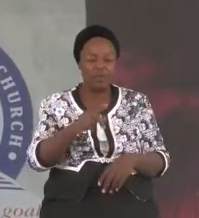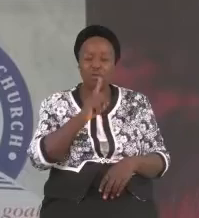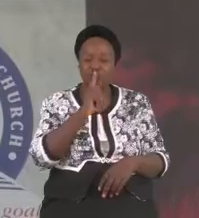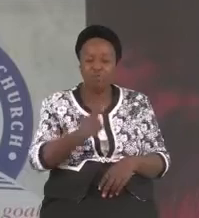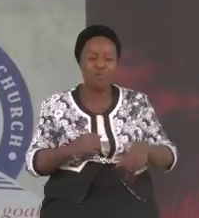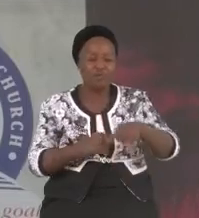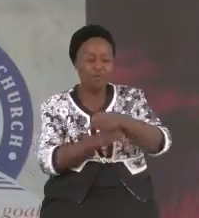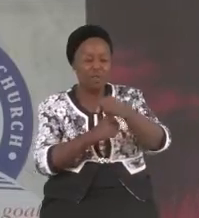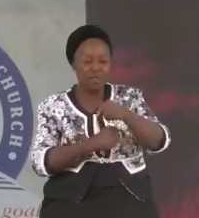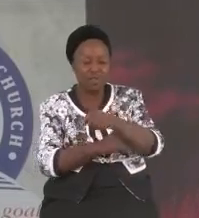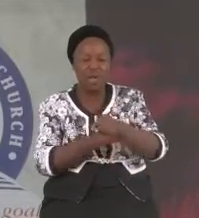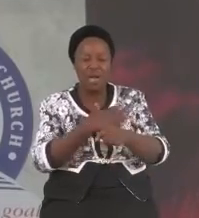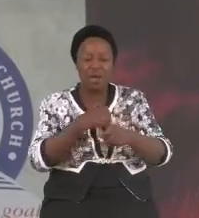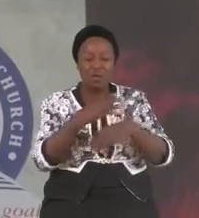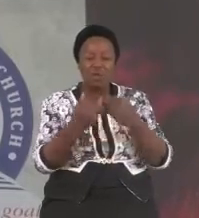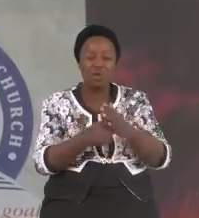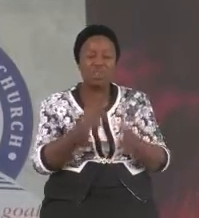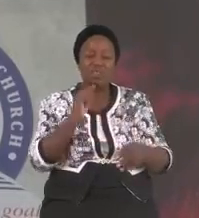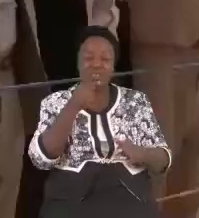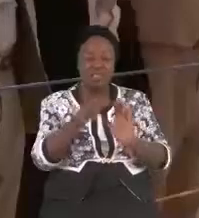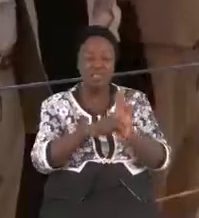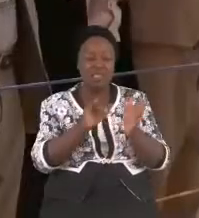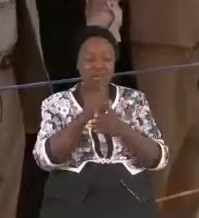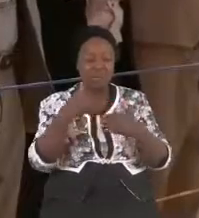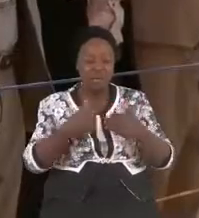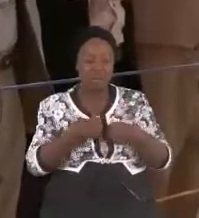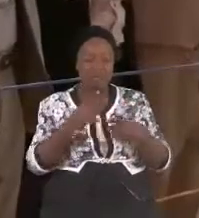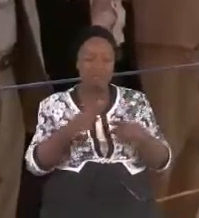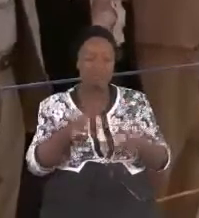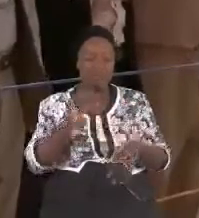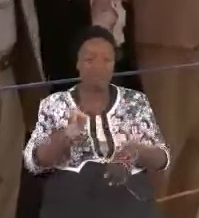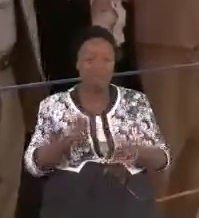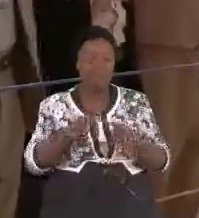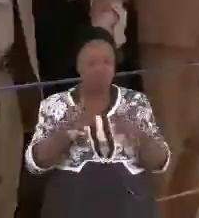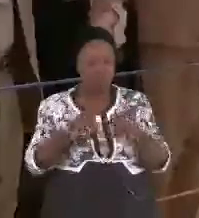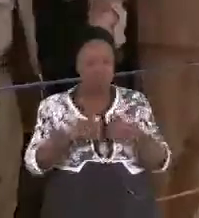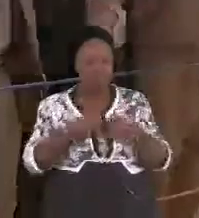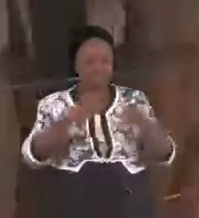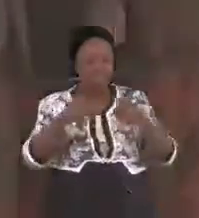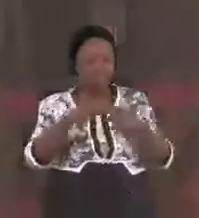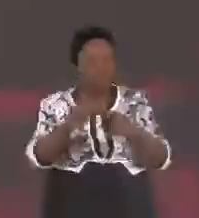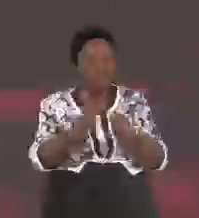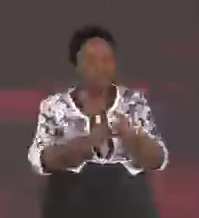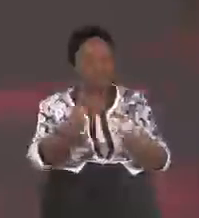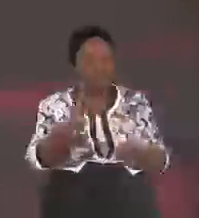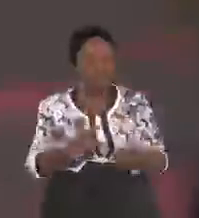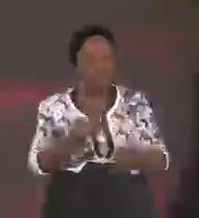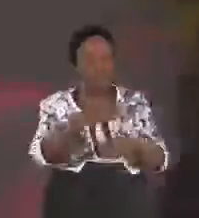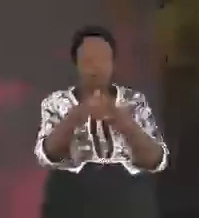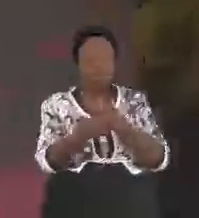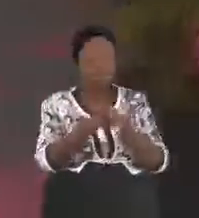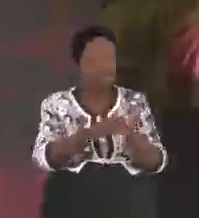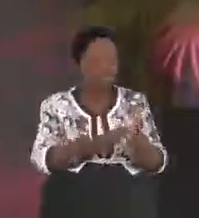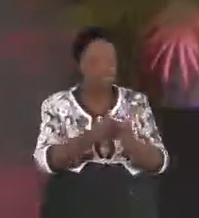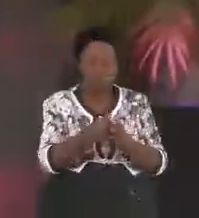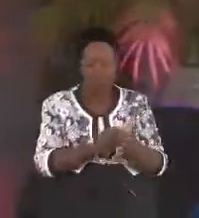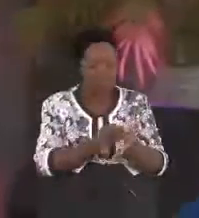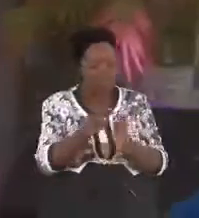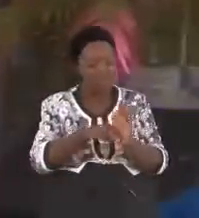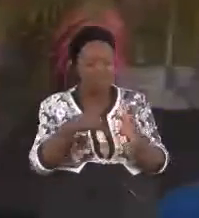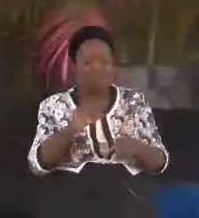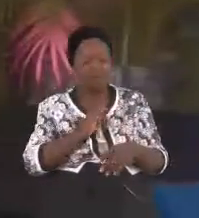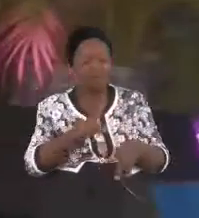have grunge onto everyone all the darkness all the weakness of our lives and our